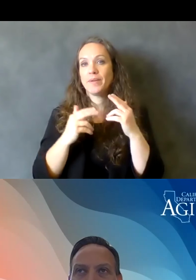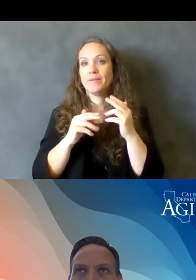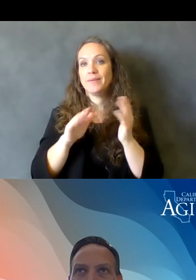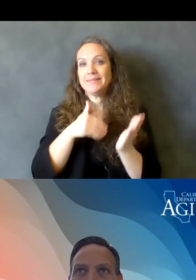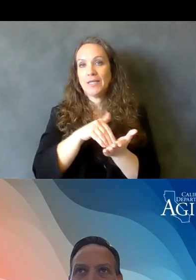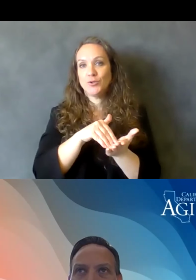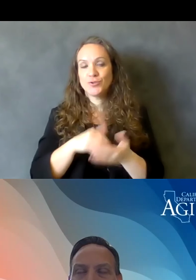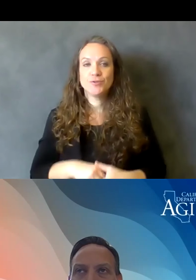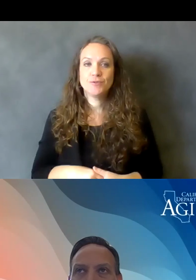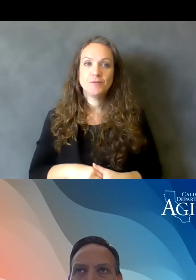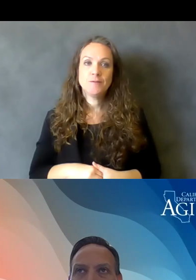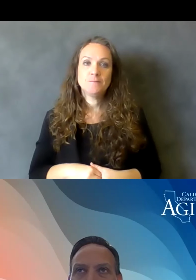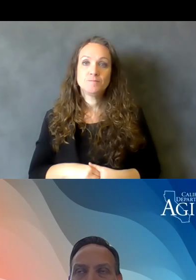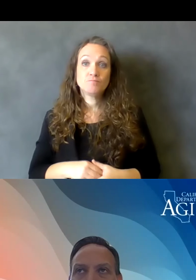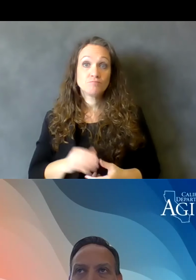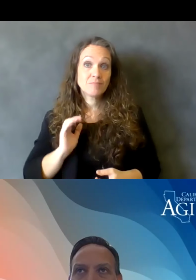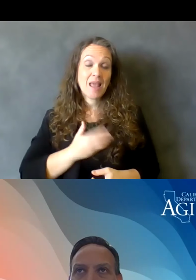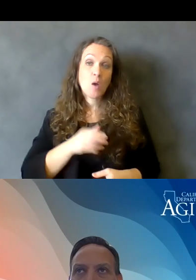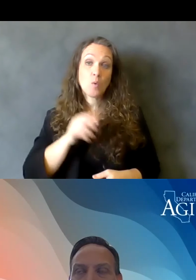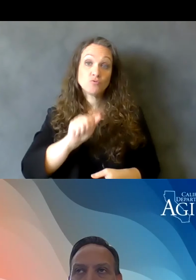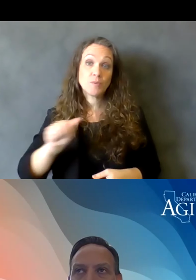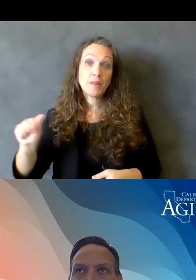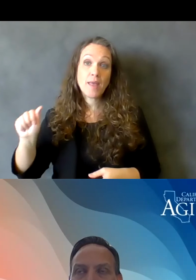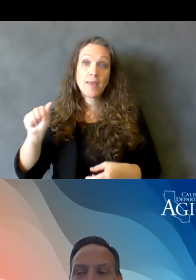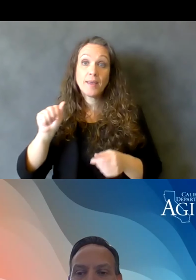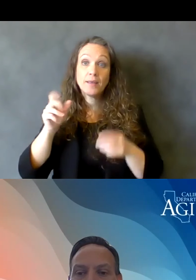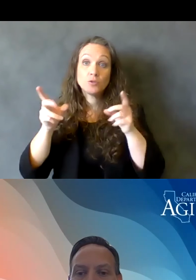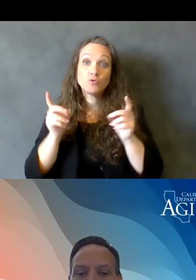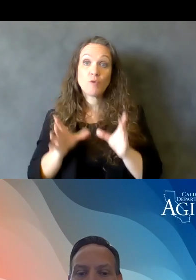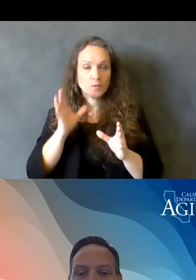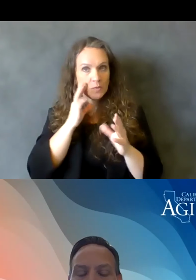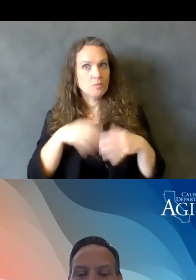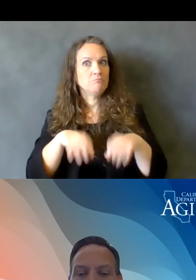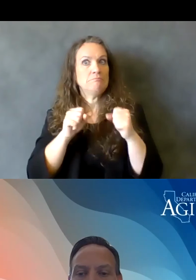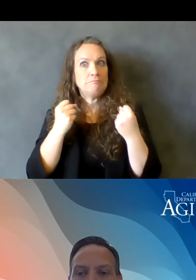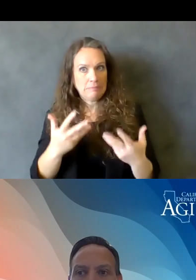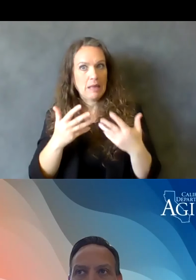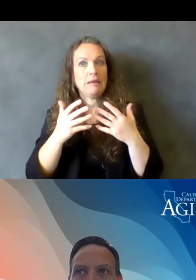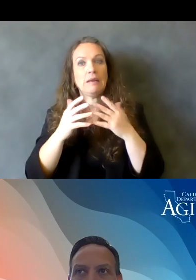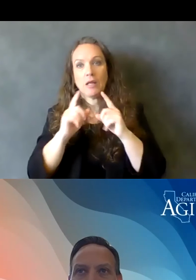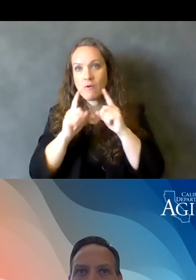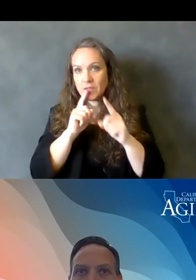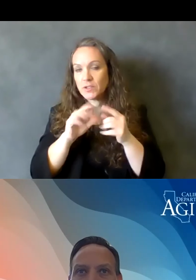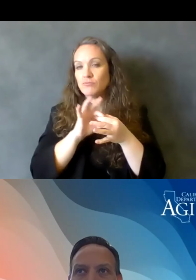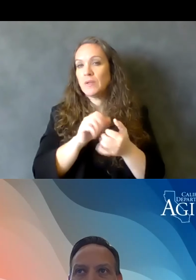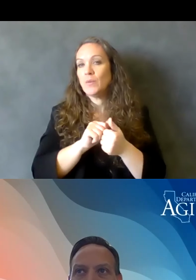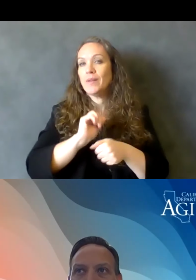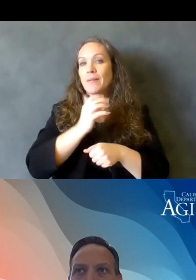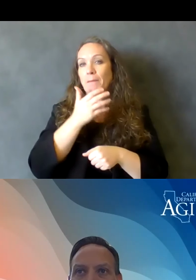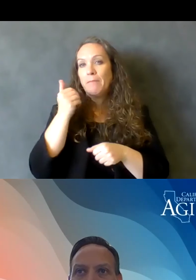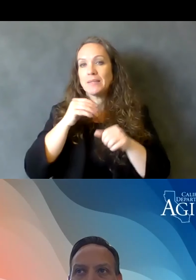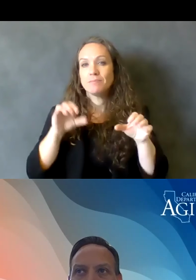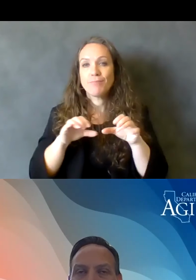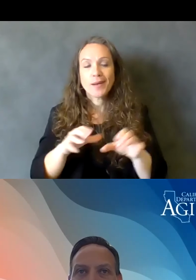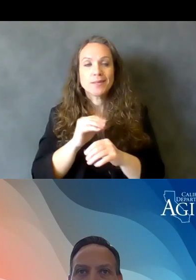I believe that, our AAA directors, for instance, will be having a lot of conversations about best practices and safe ways to